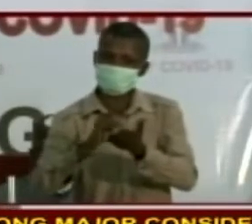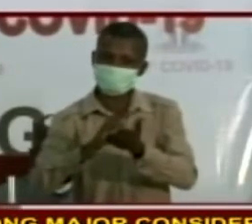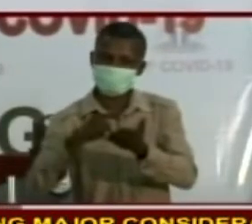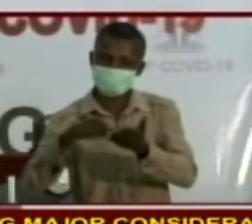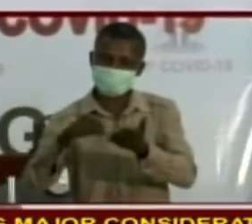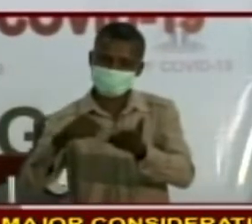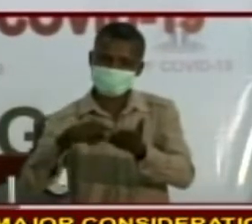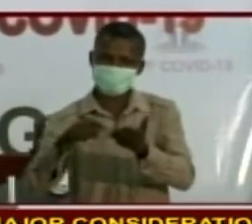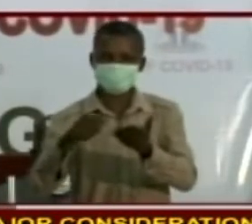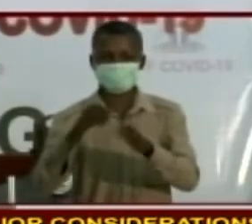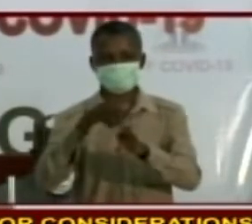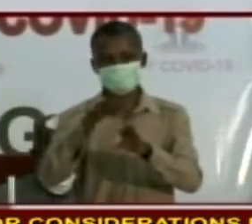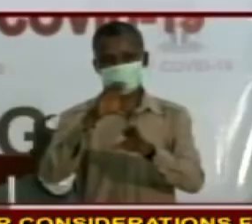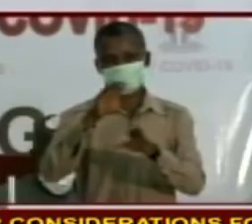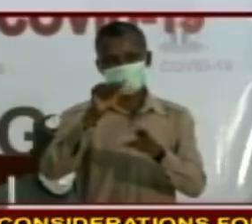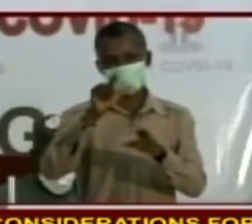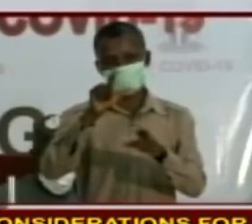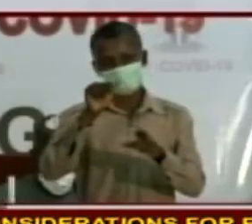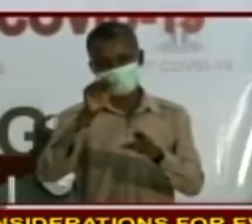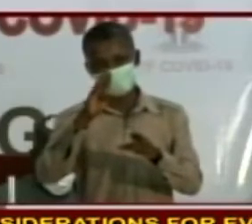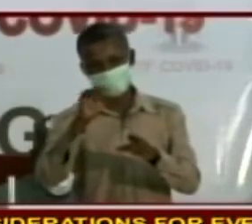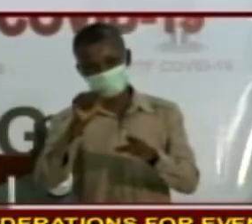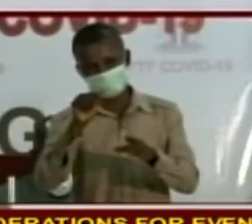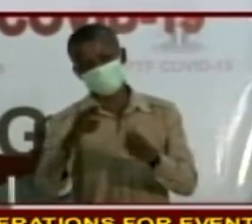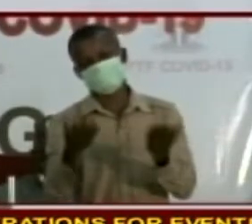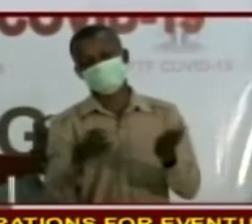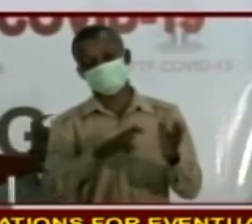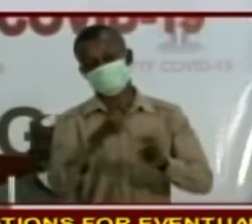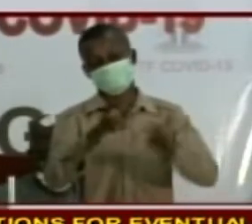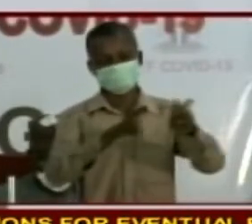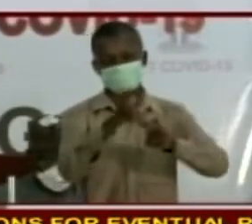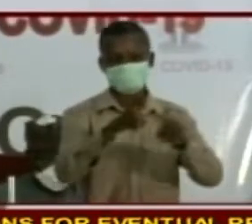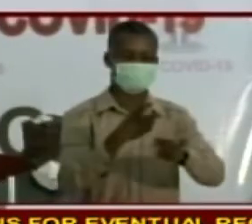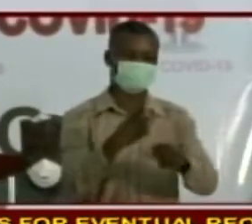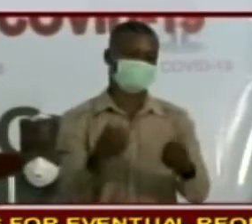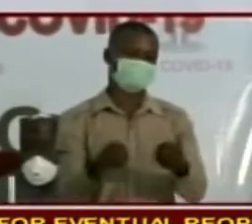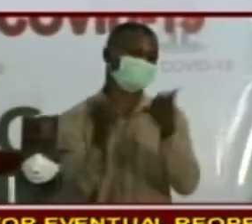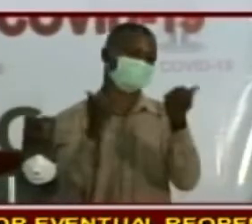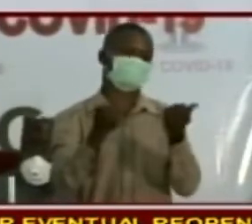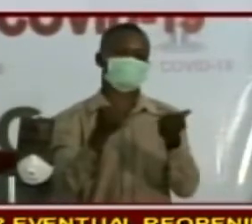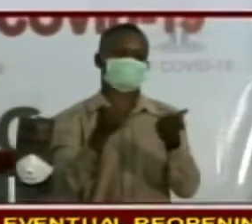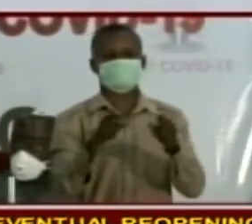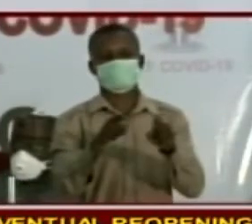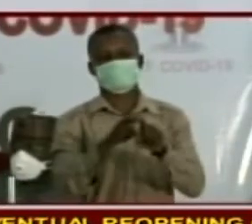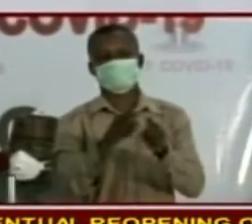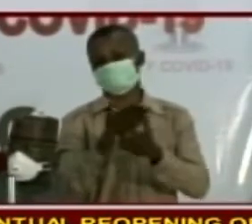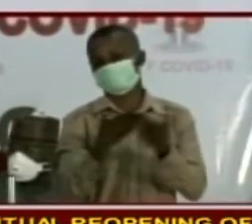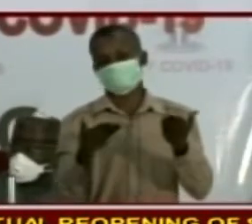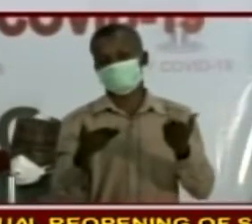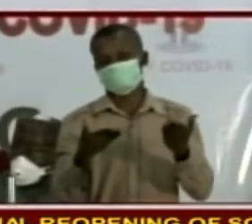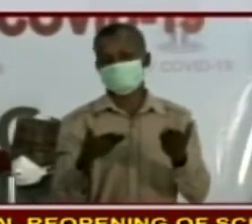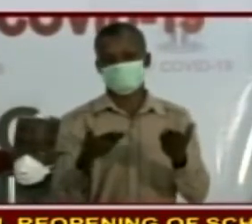Calabar to, so logistics issue was one of the other things